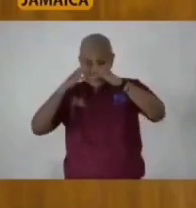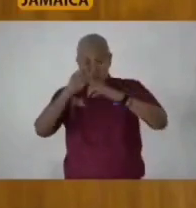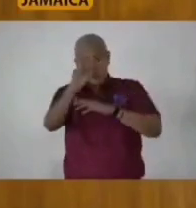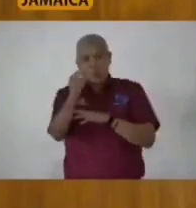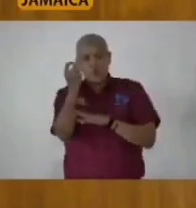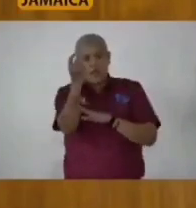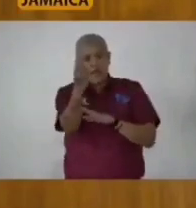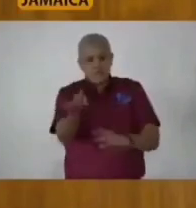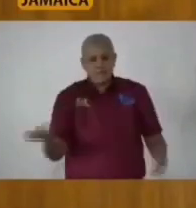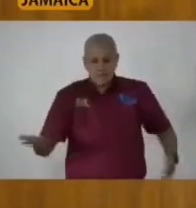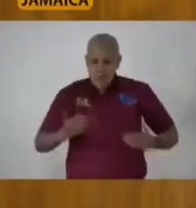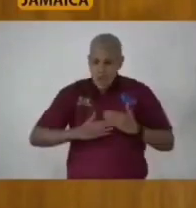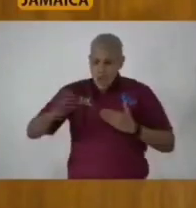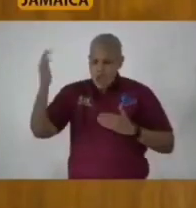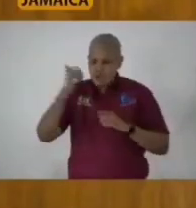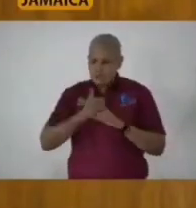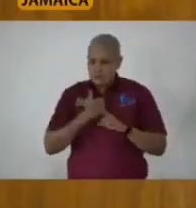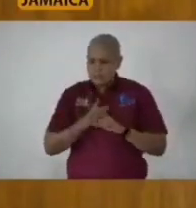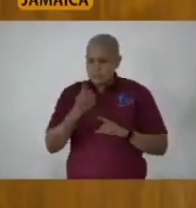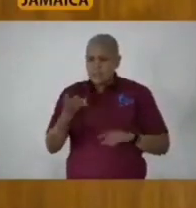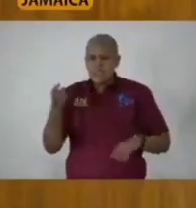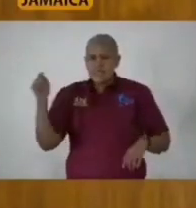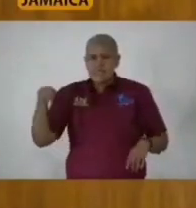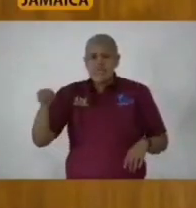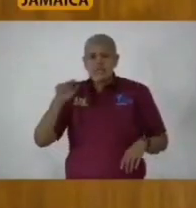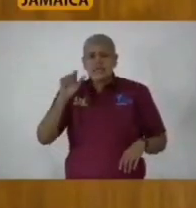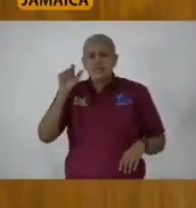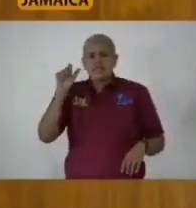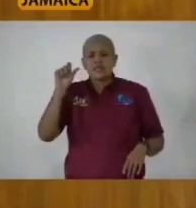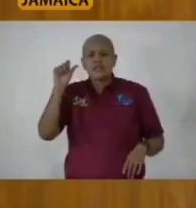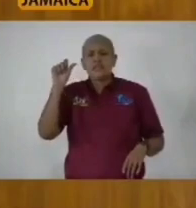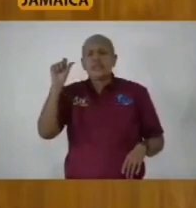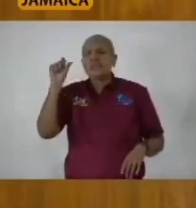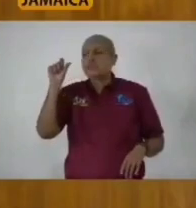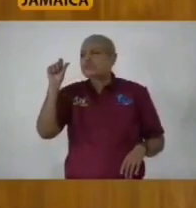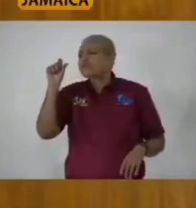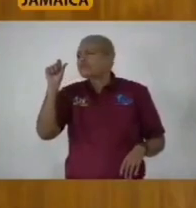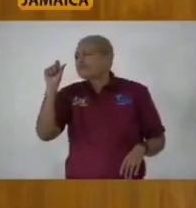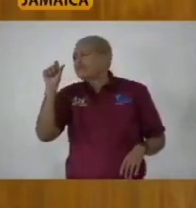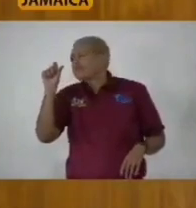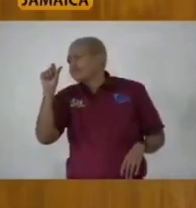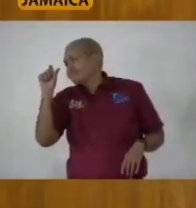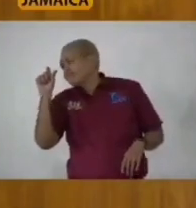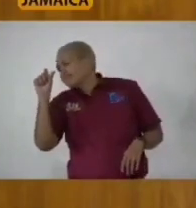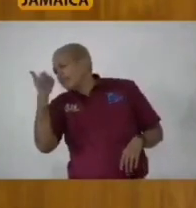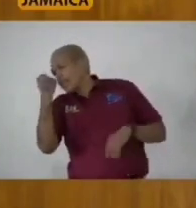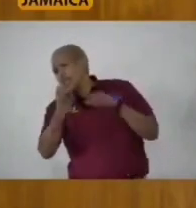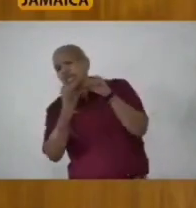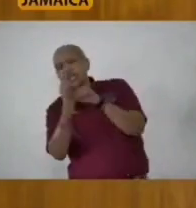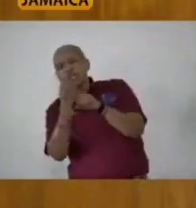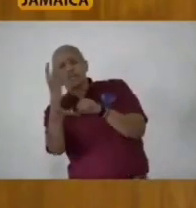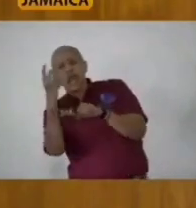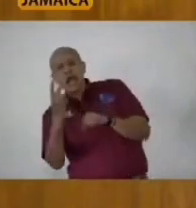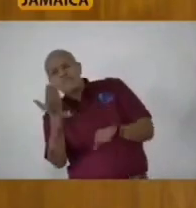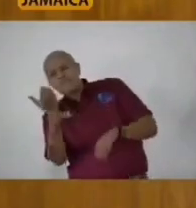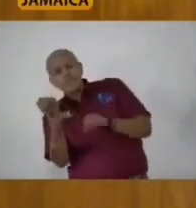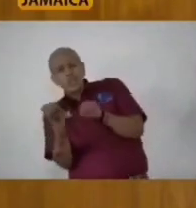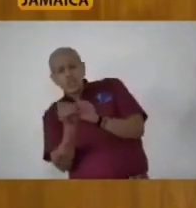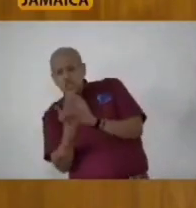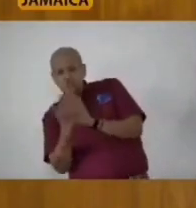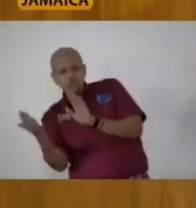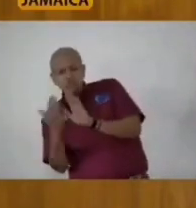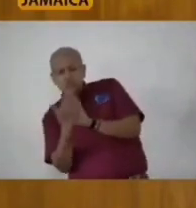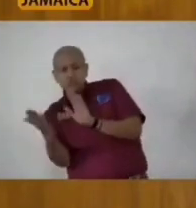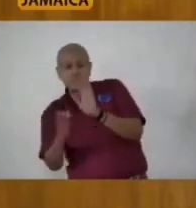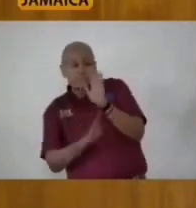in 2011 after a decade and a half of development, of work which was